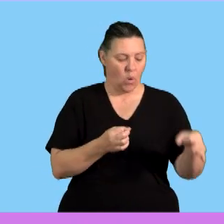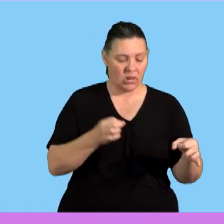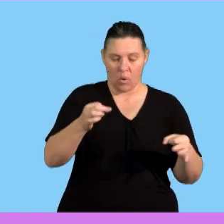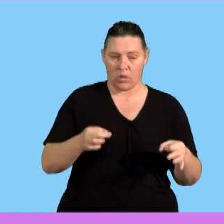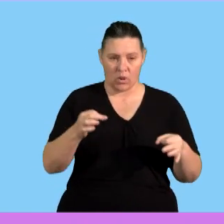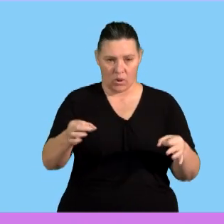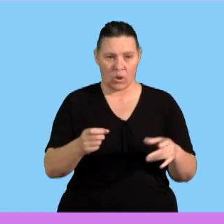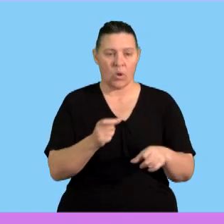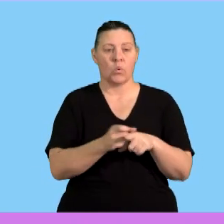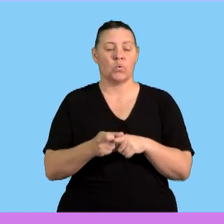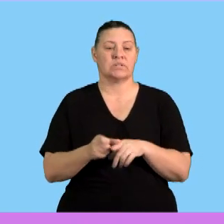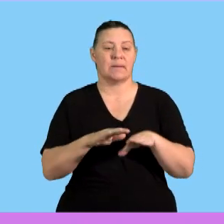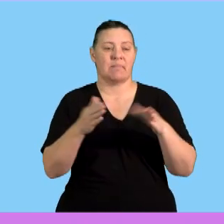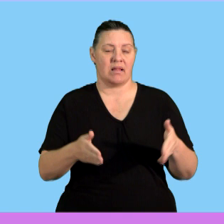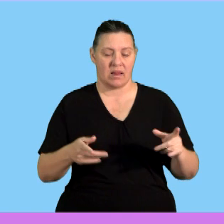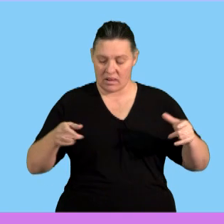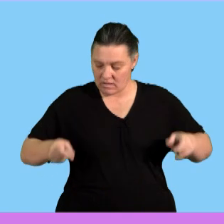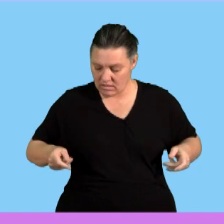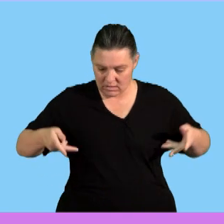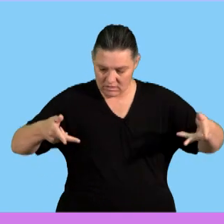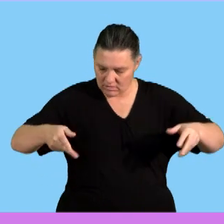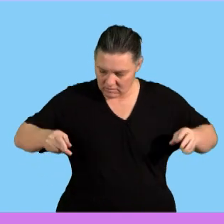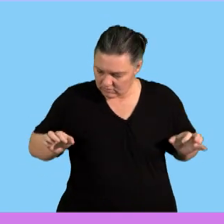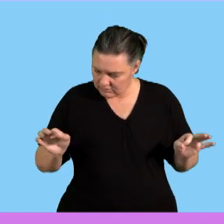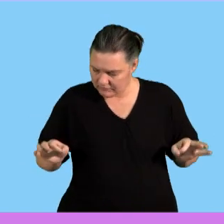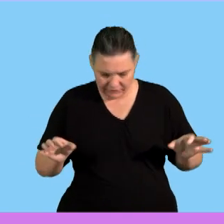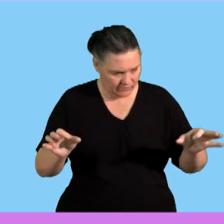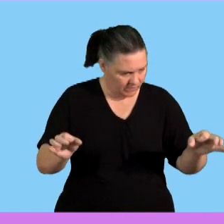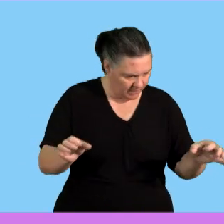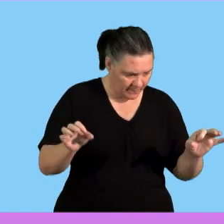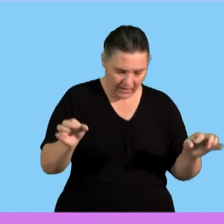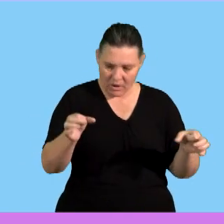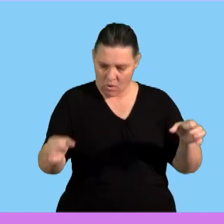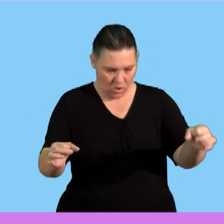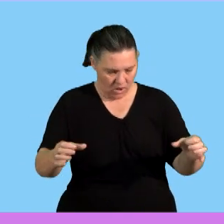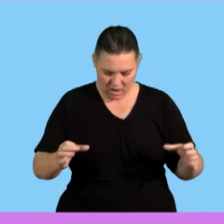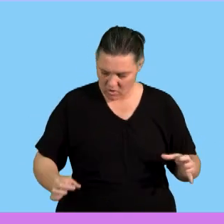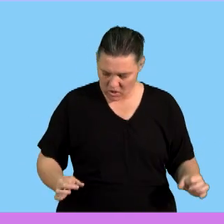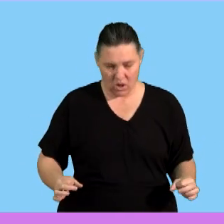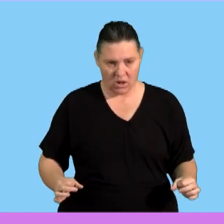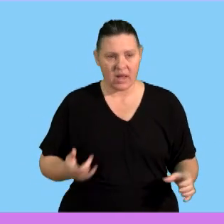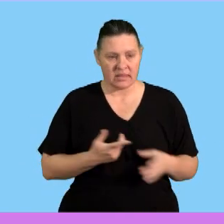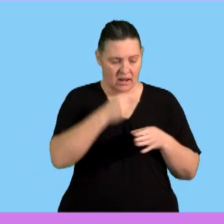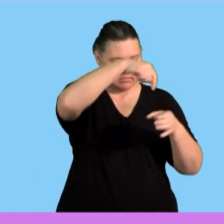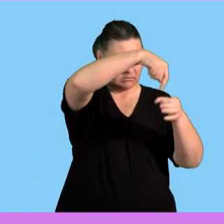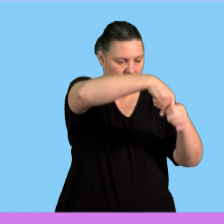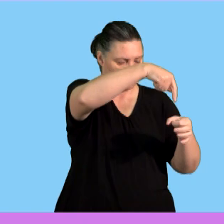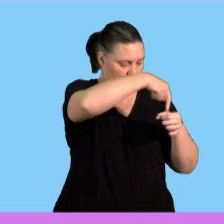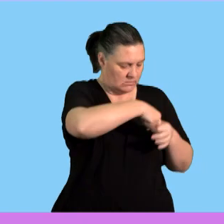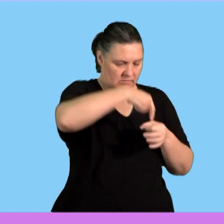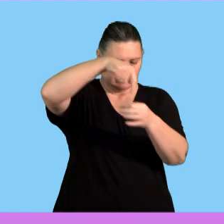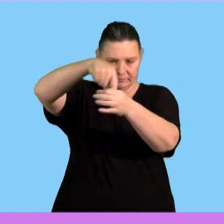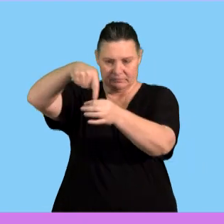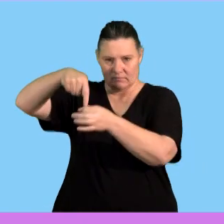with the holes of the bottom of the wooden tabletop. Can you see? So we are aligning that, and then we're going to insert the